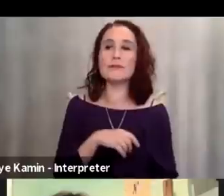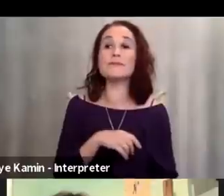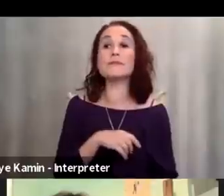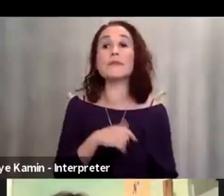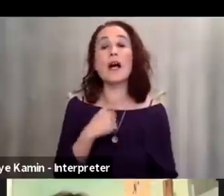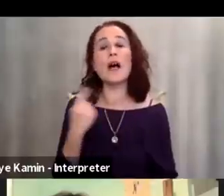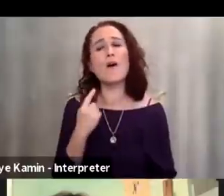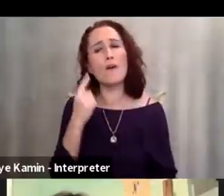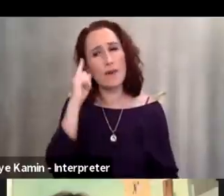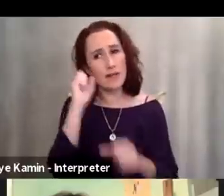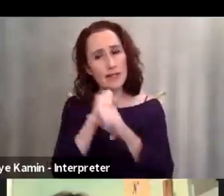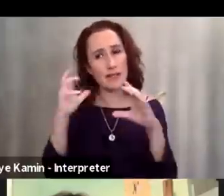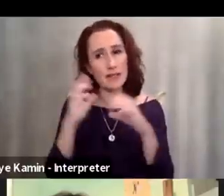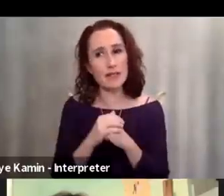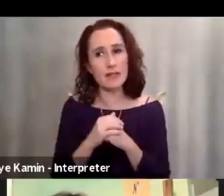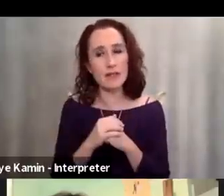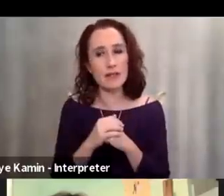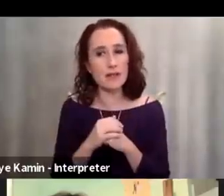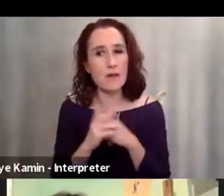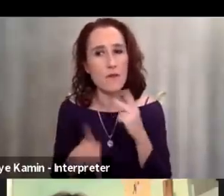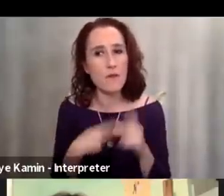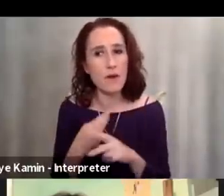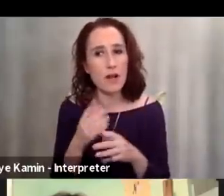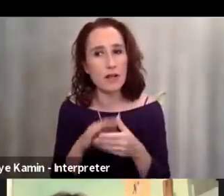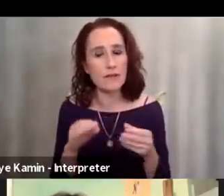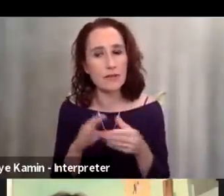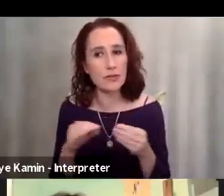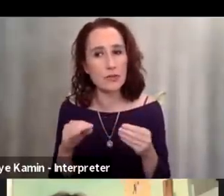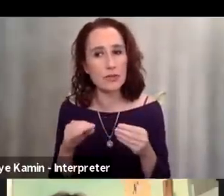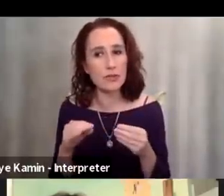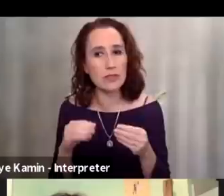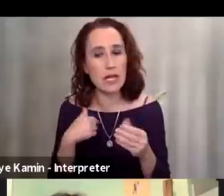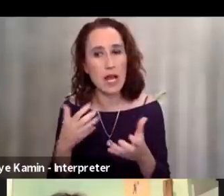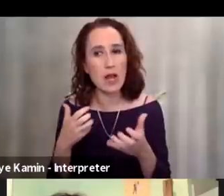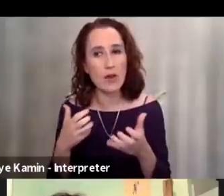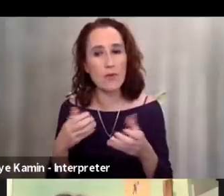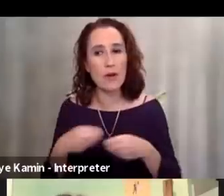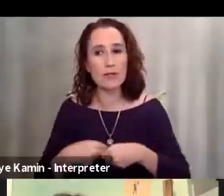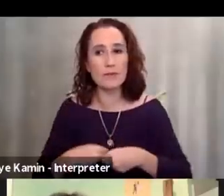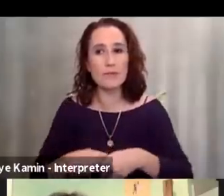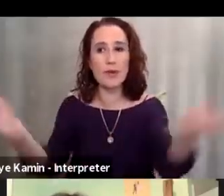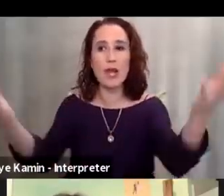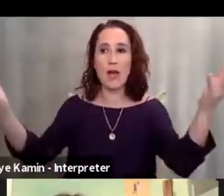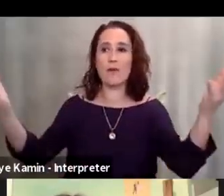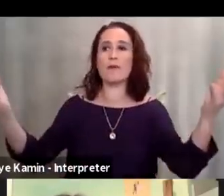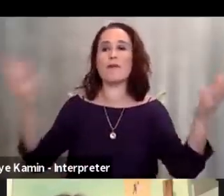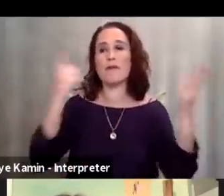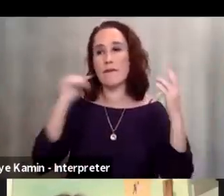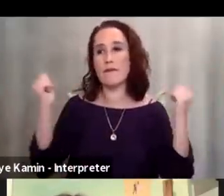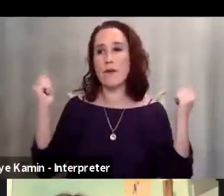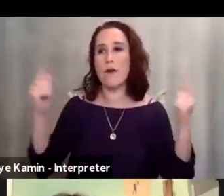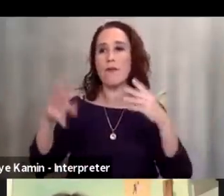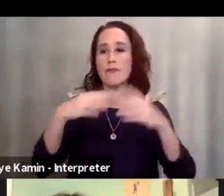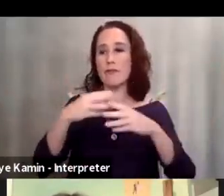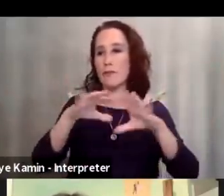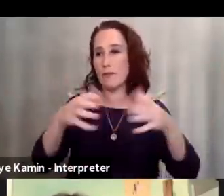always think about, what kind of stories do I want to put out into the world? What kinds of